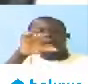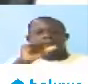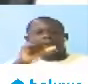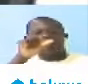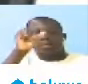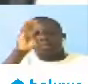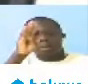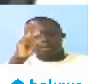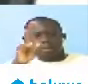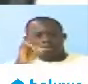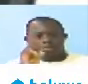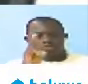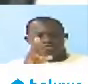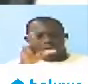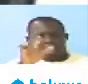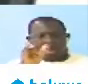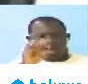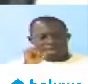Suandi Kamara.